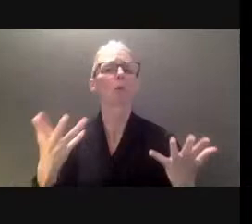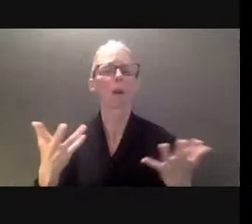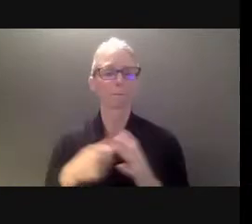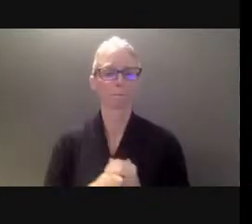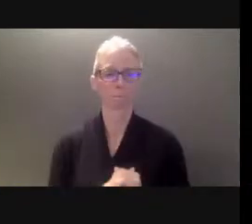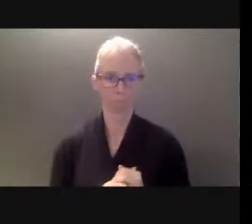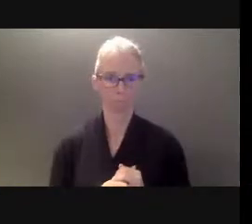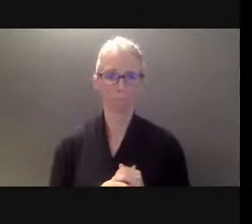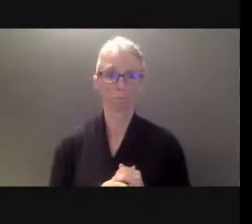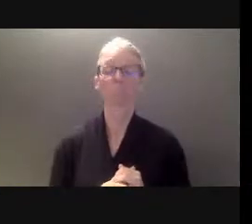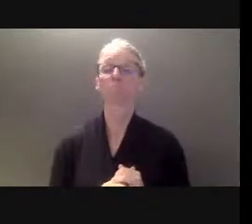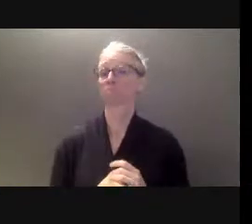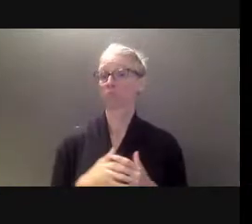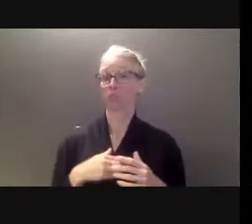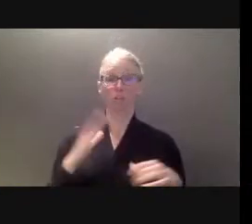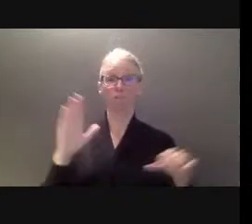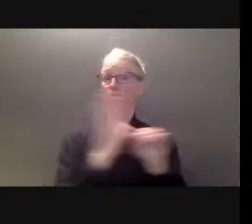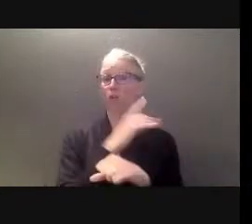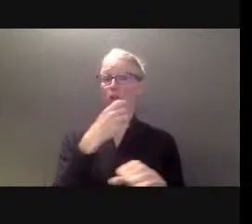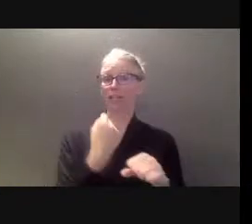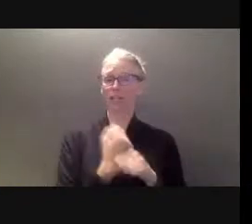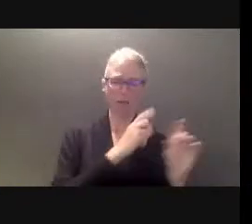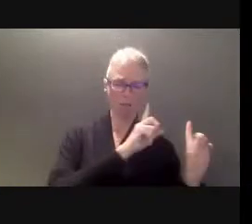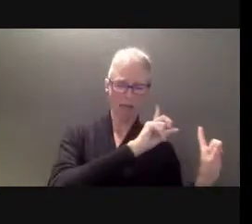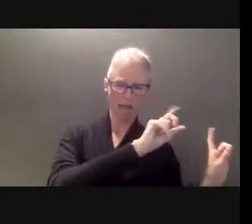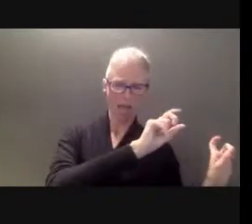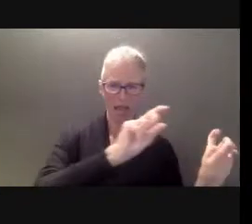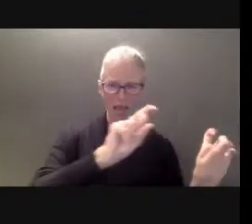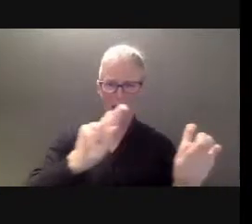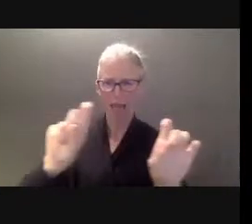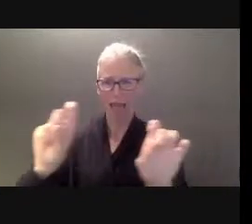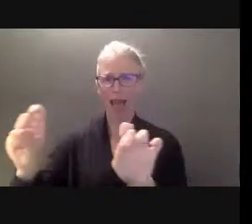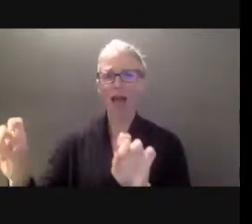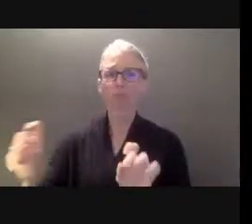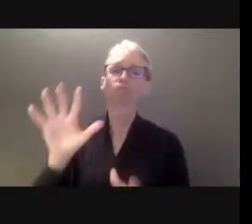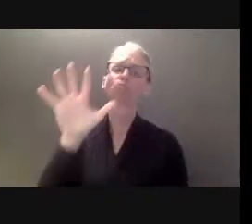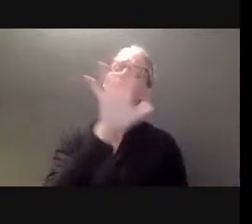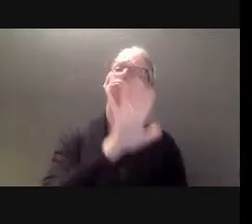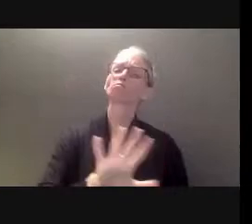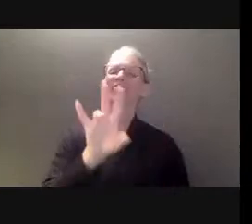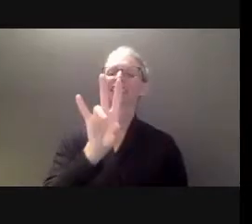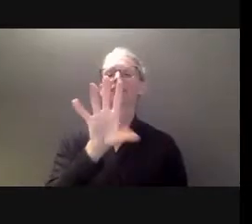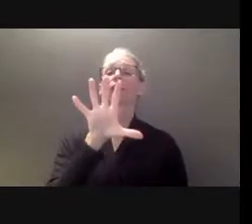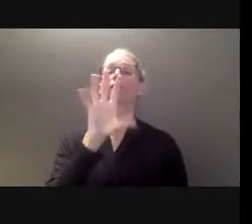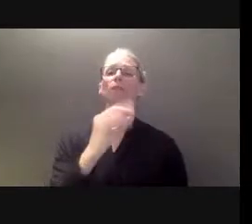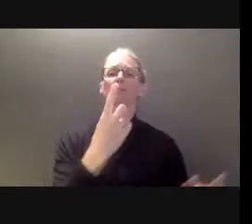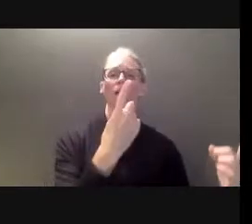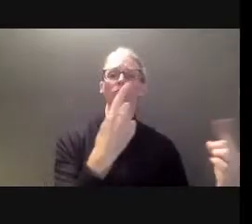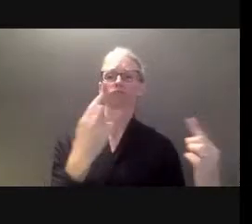nearly 750 participants' responses were collected.